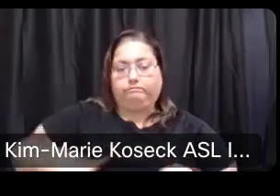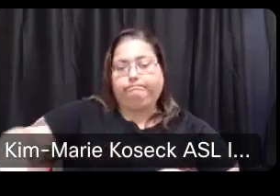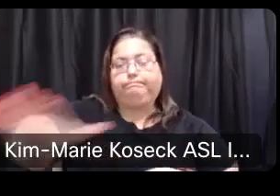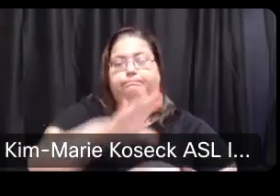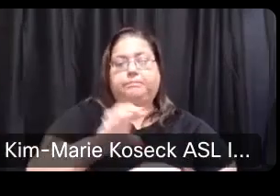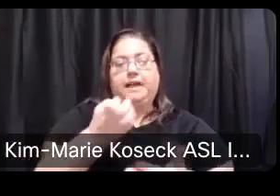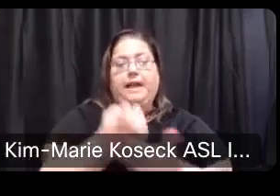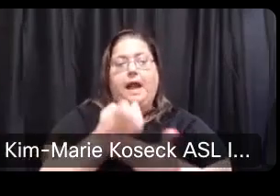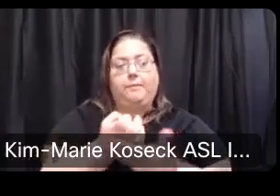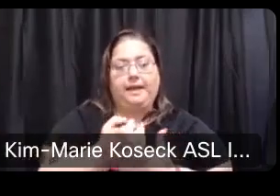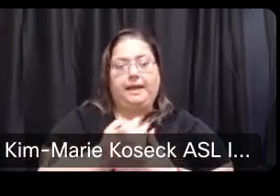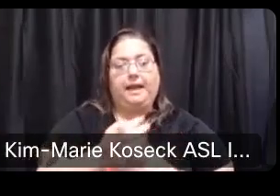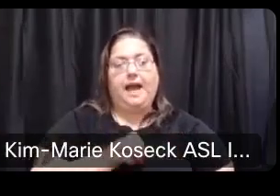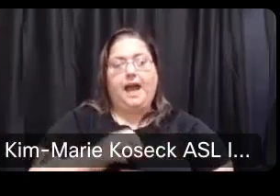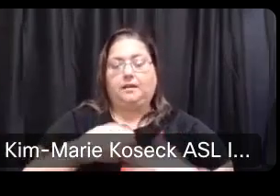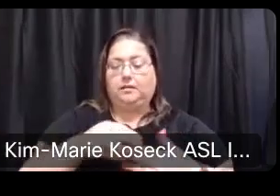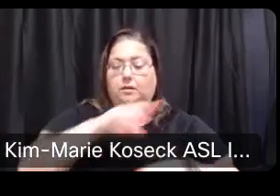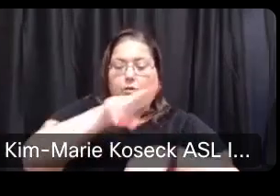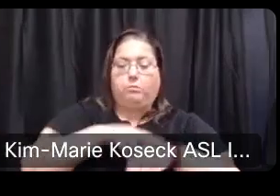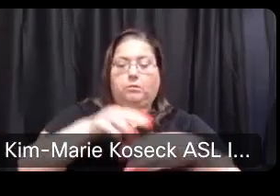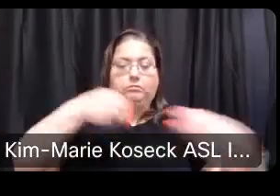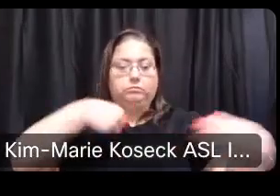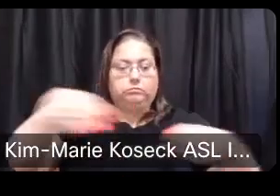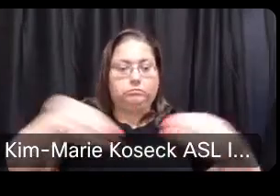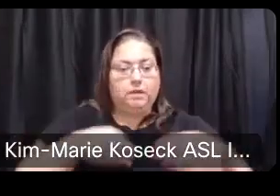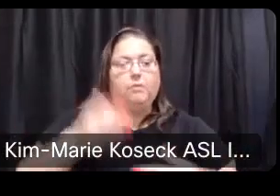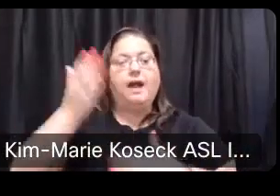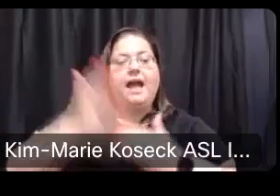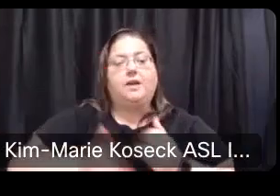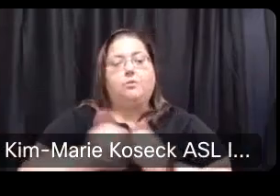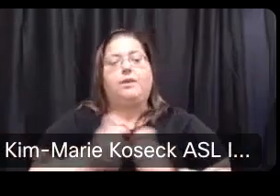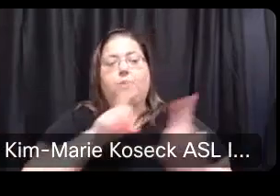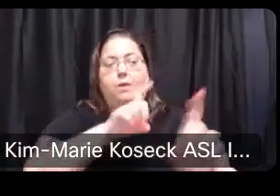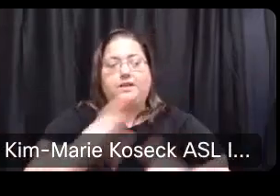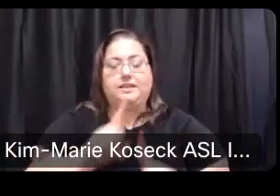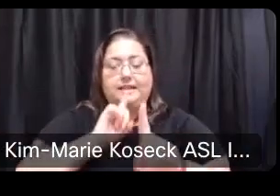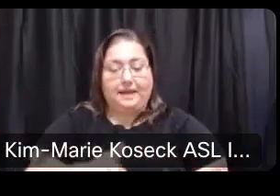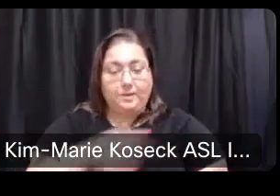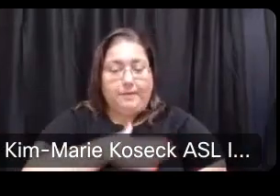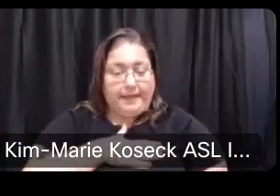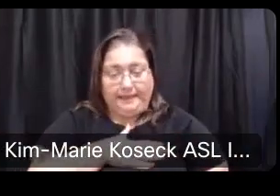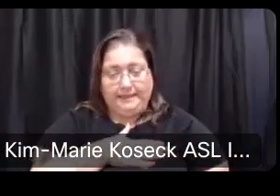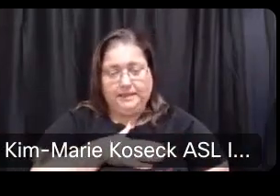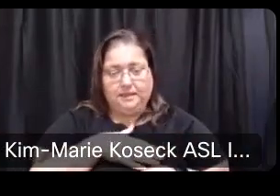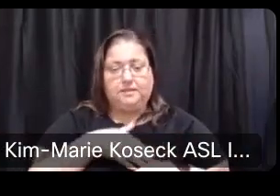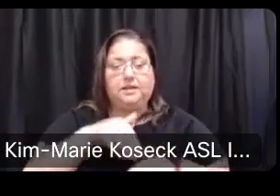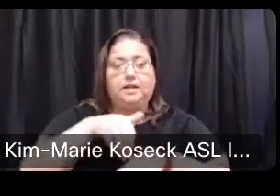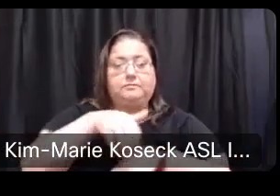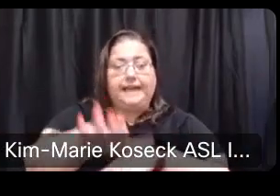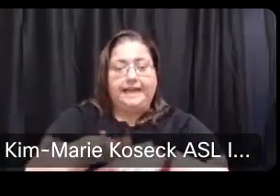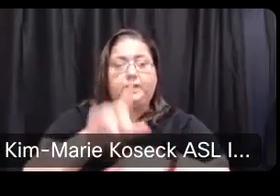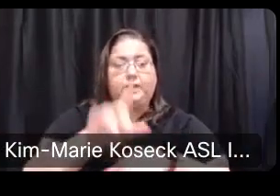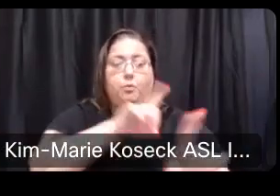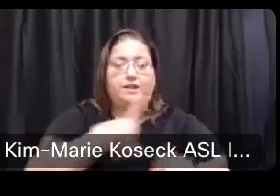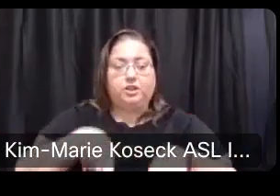initiative. We'll end with an opportunity for question and answers, but feel free to submit questions during the presentation